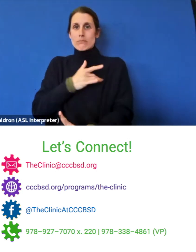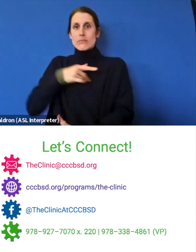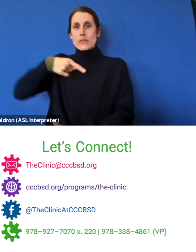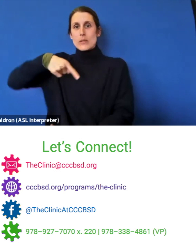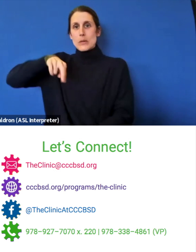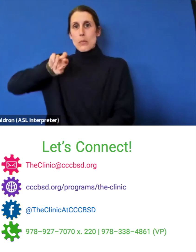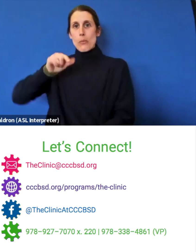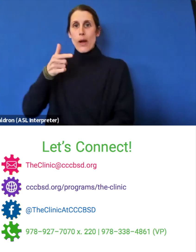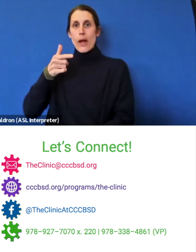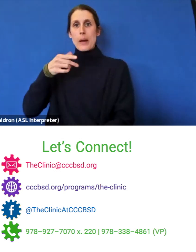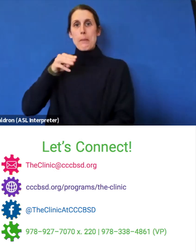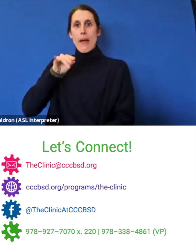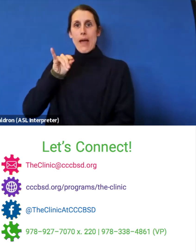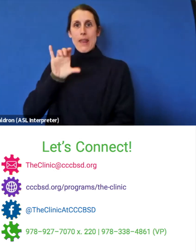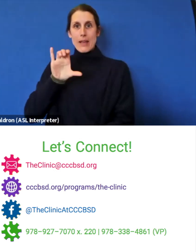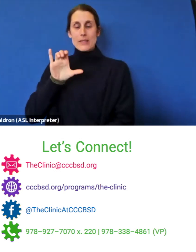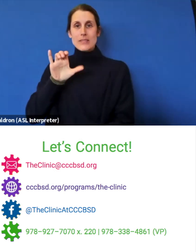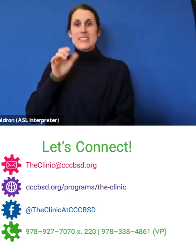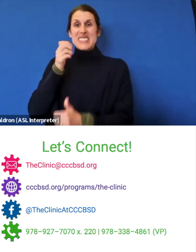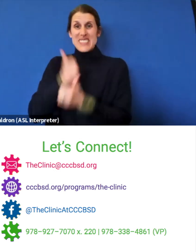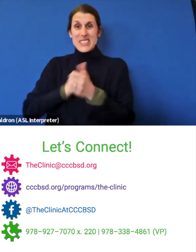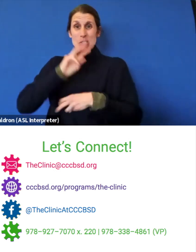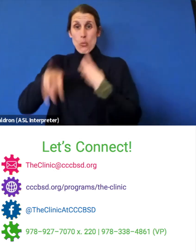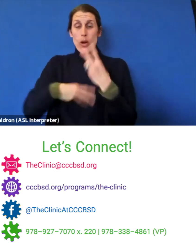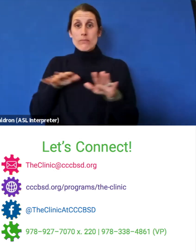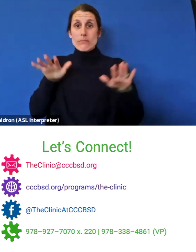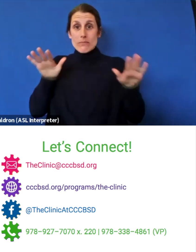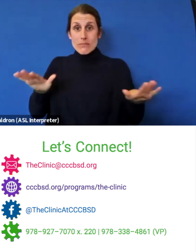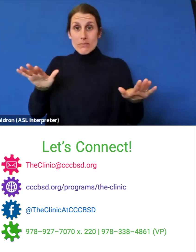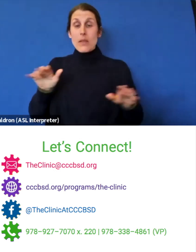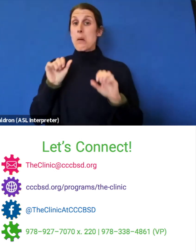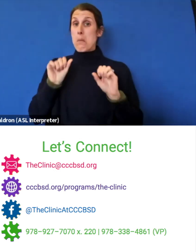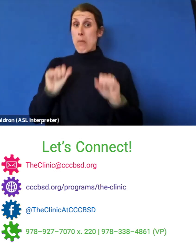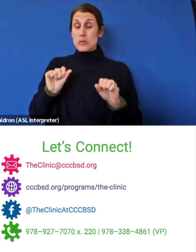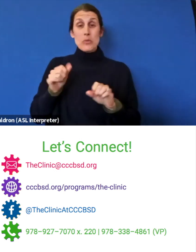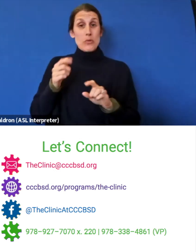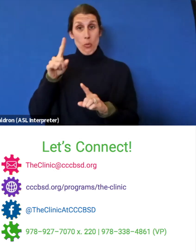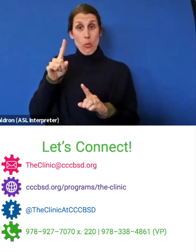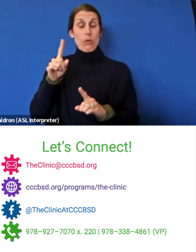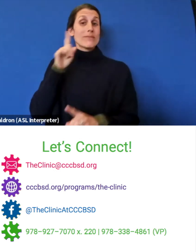that you could have somebody who has real pragmatic strengths because they're able to navigate different